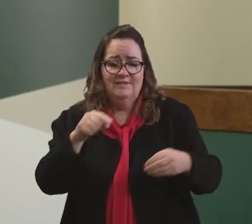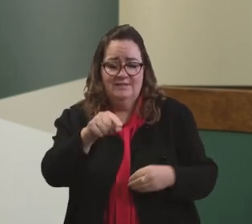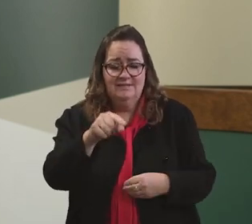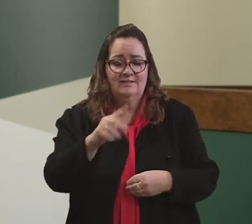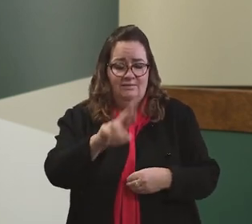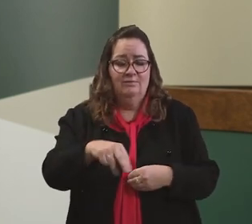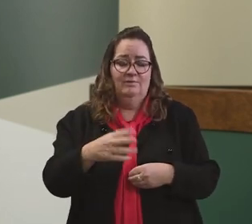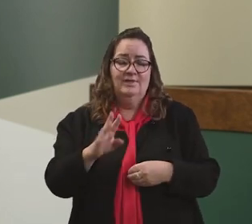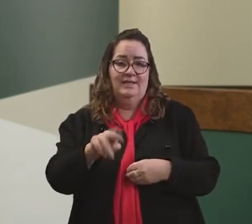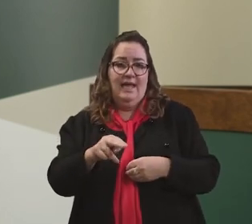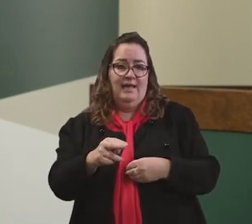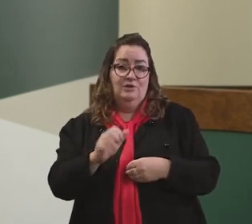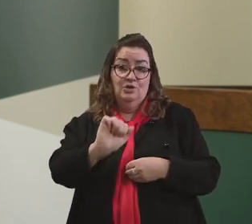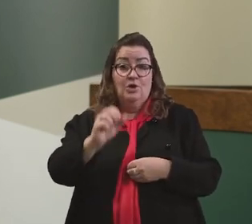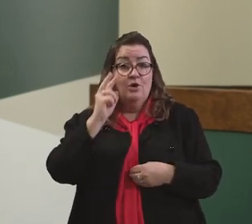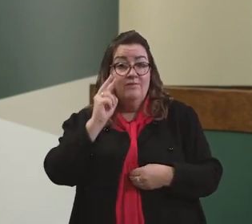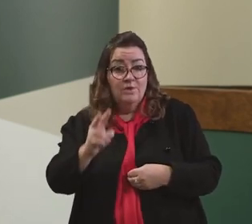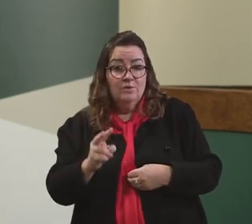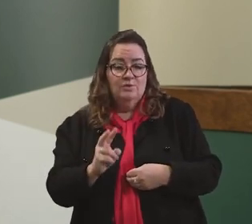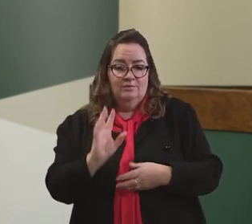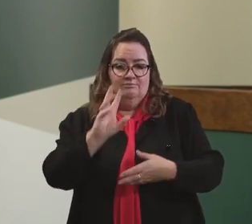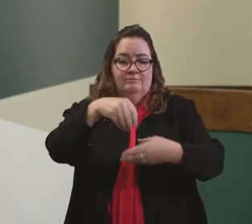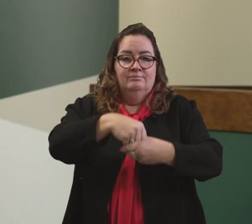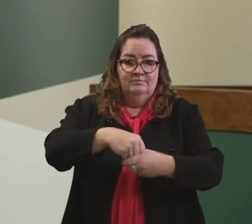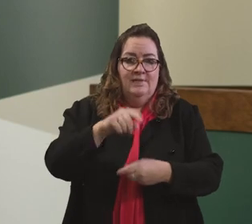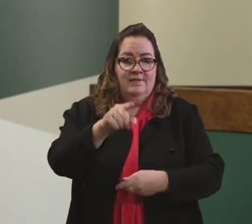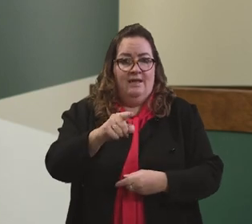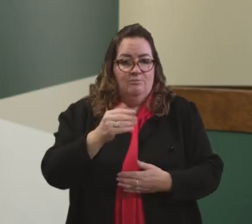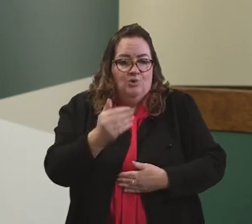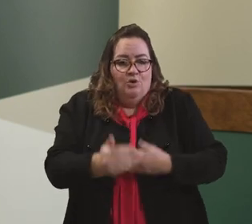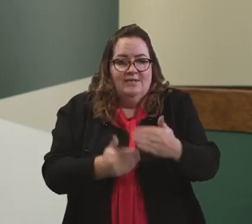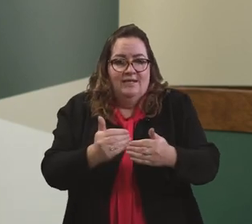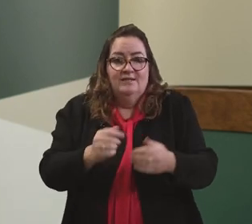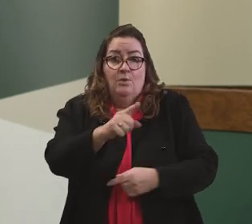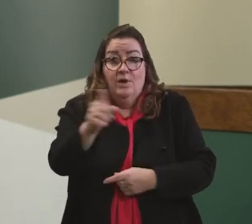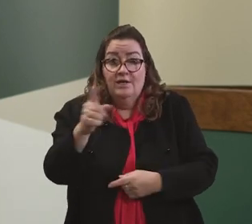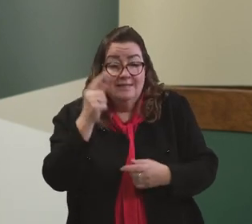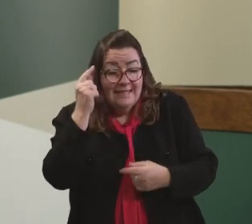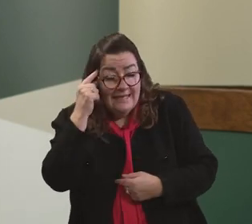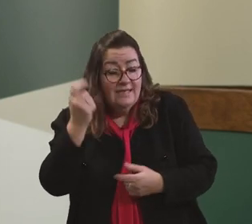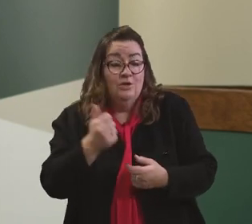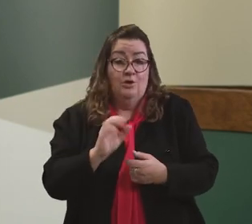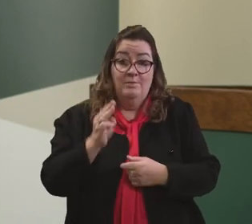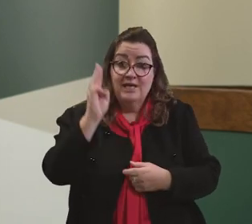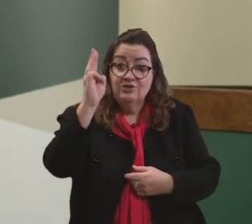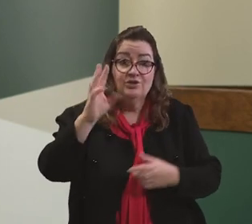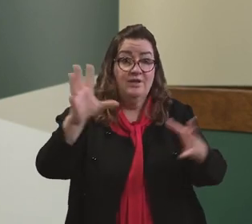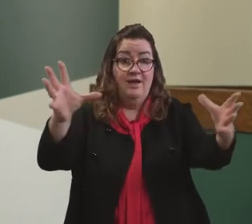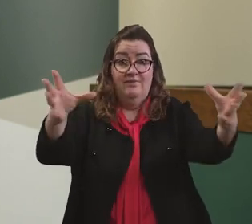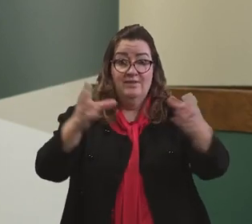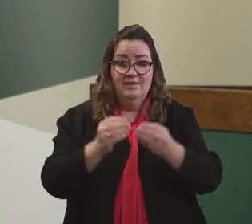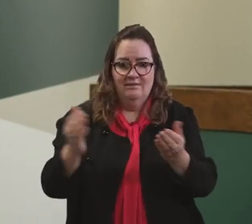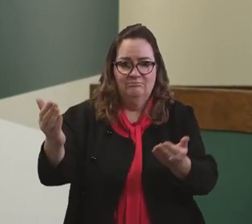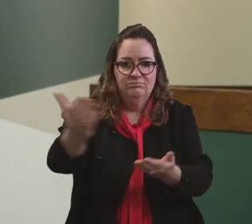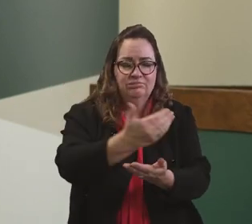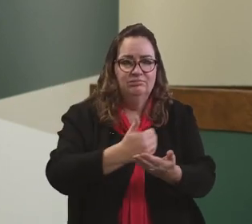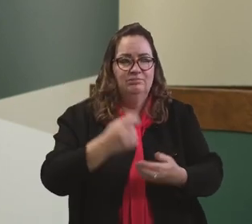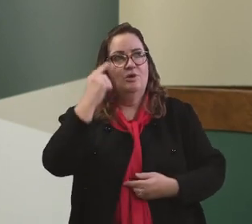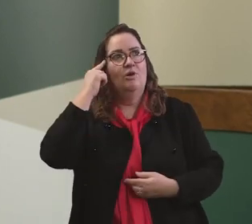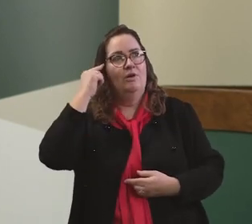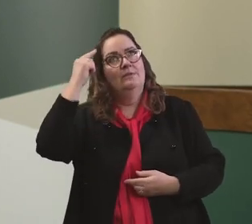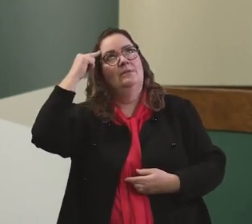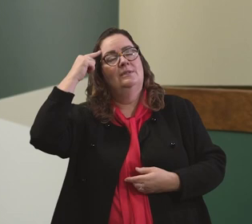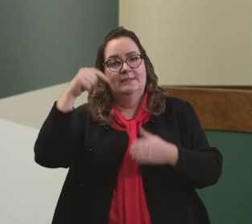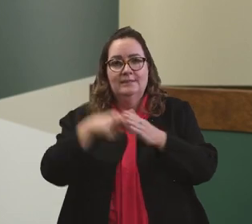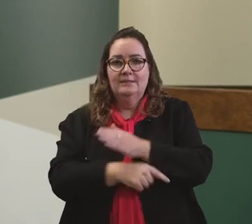views and put them as part of this process. So your words, your pictures, your ideas, your insights, they